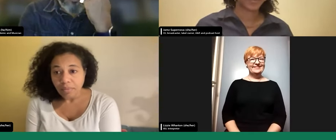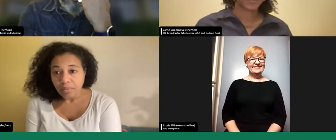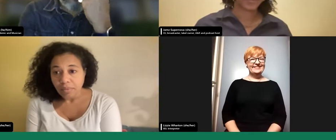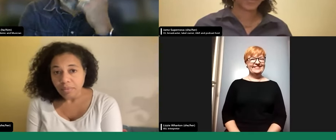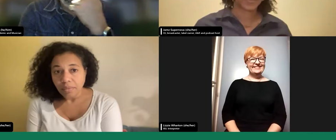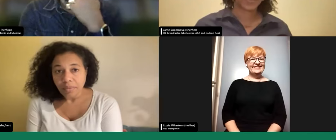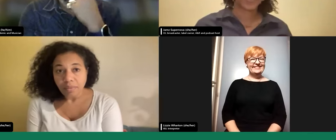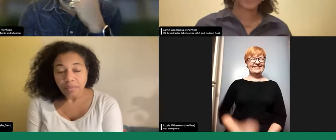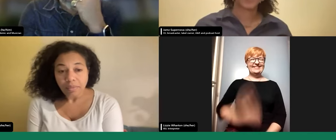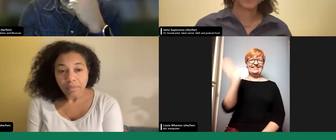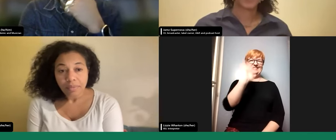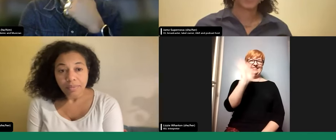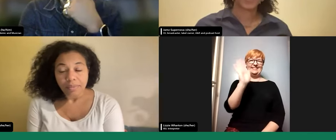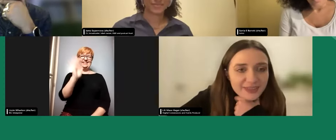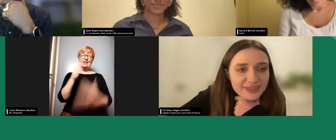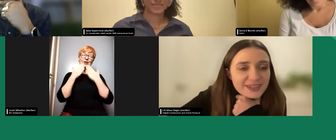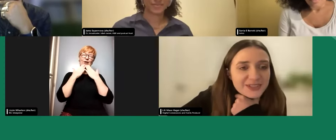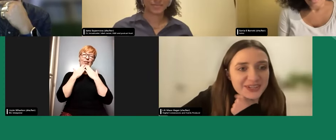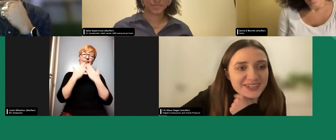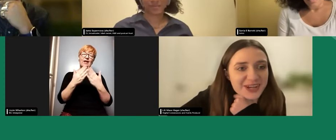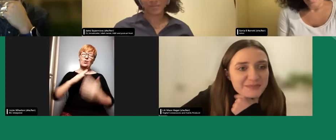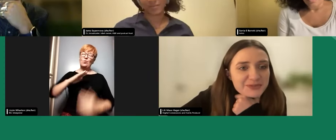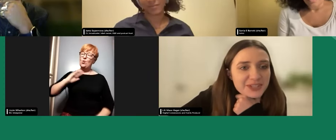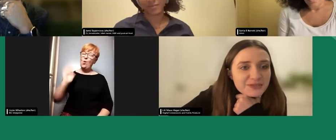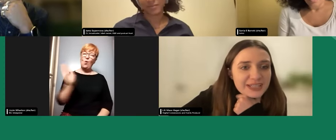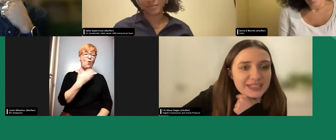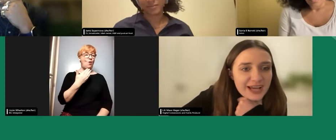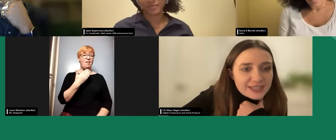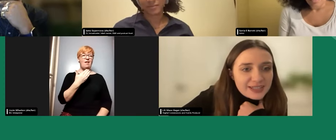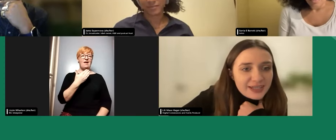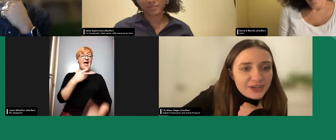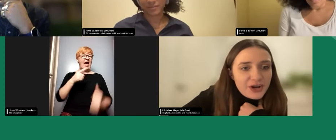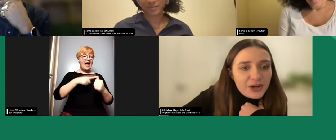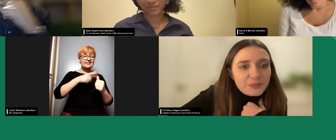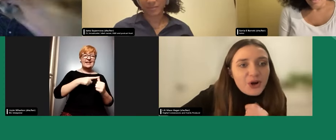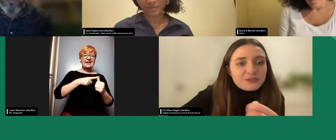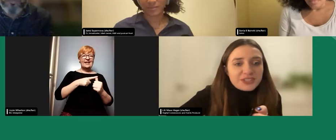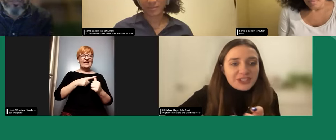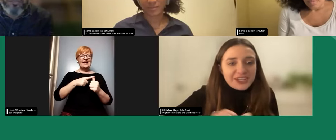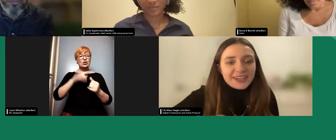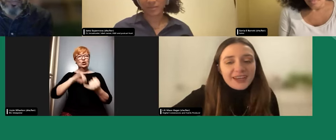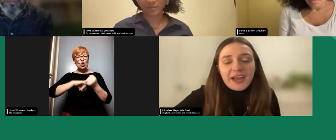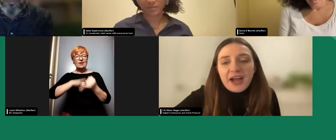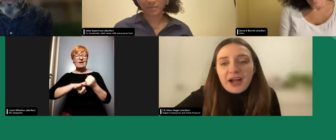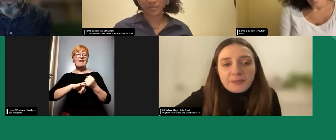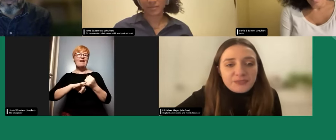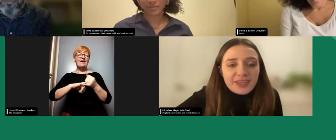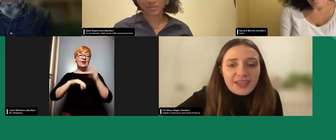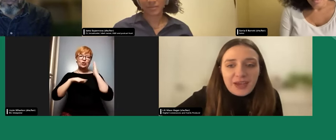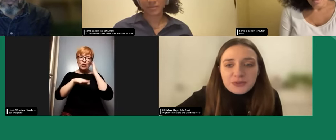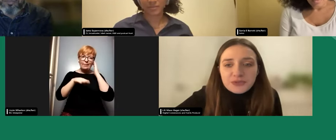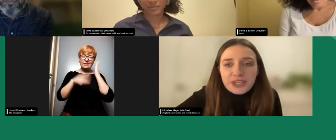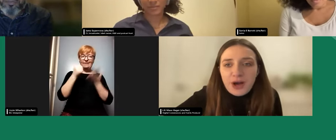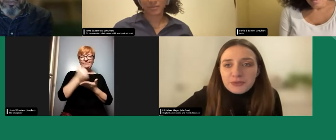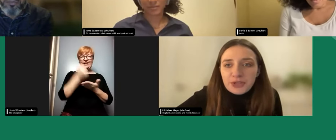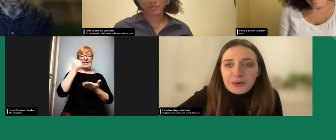Hi, everyone. Thank you all, Anthony, Sonia, Jamz, for such a fantastic conversation.